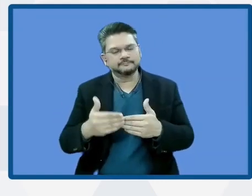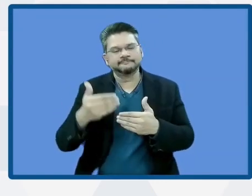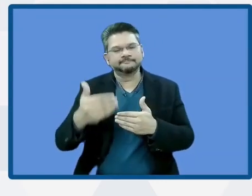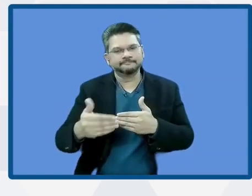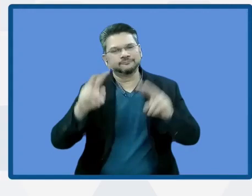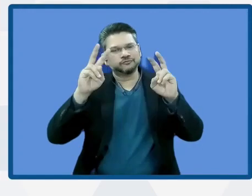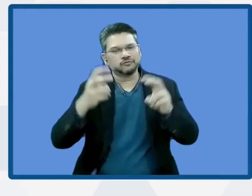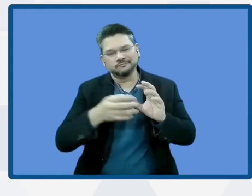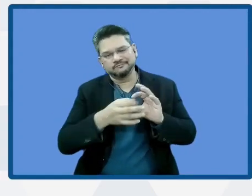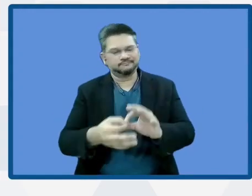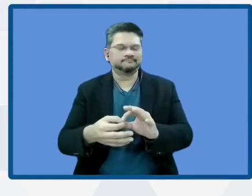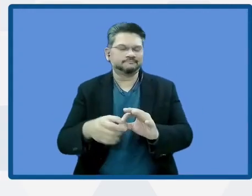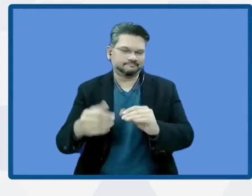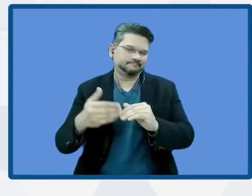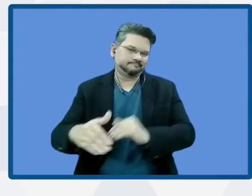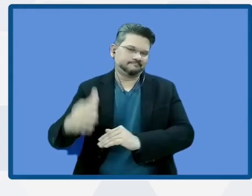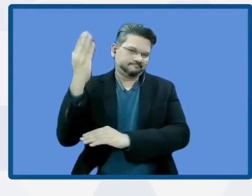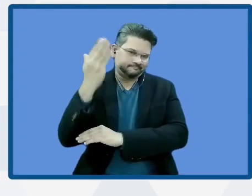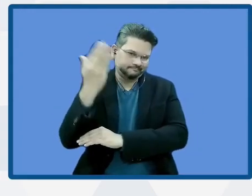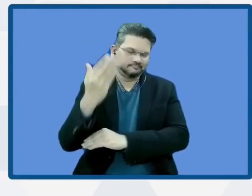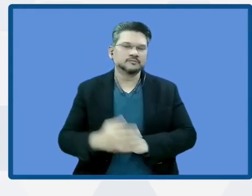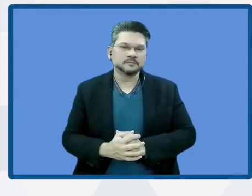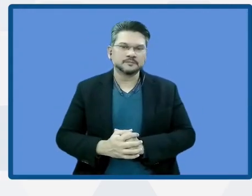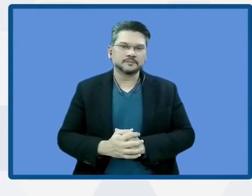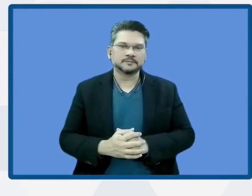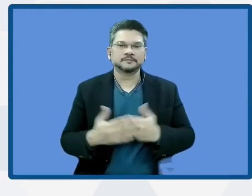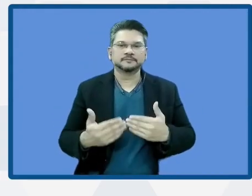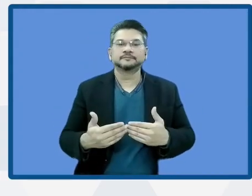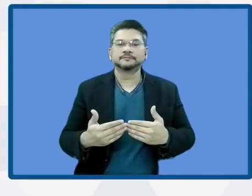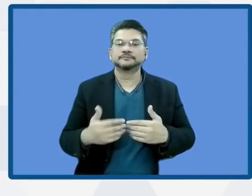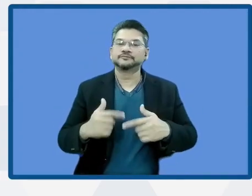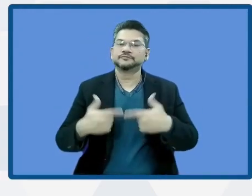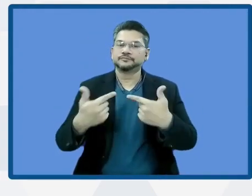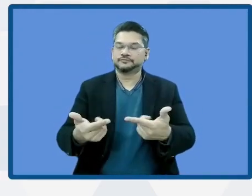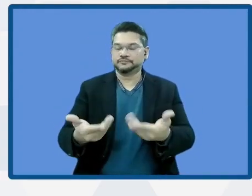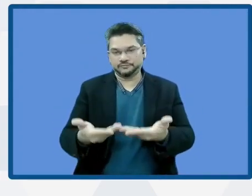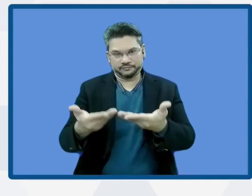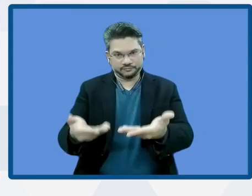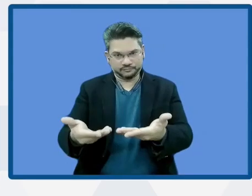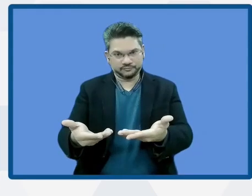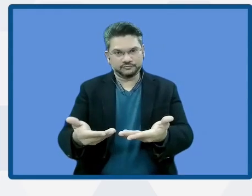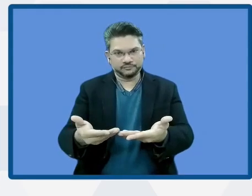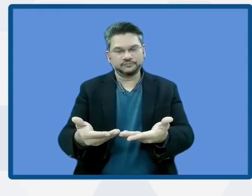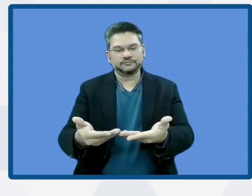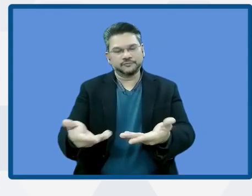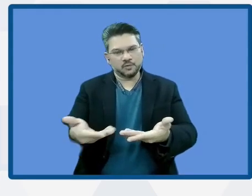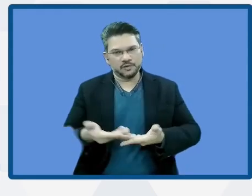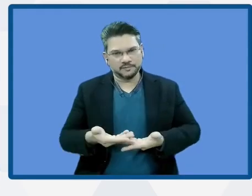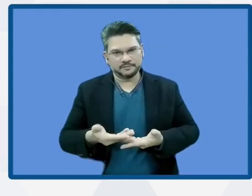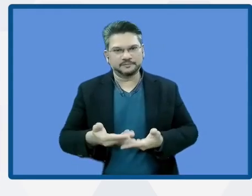stage for this event. It's my honor to welcome you all and to give you the floor. Thank you very much.